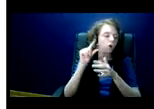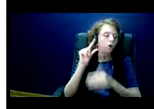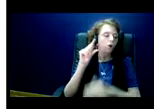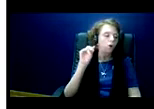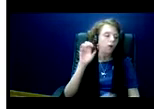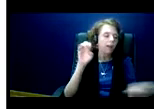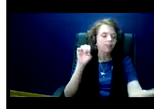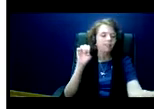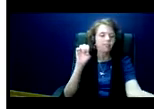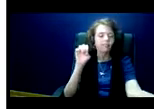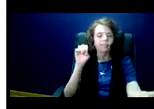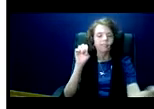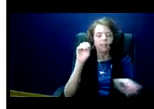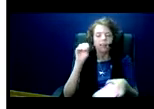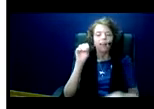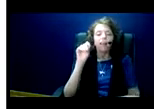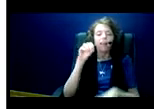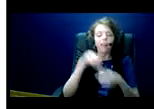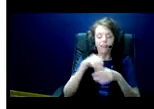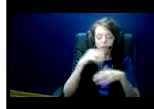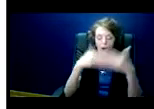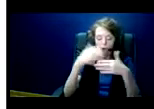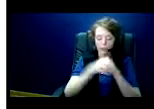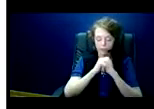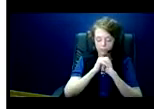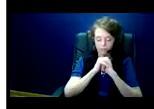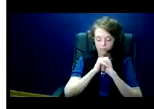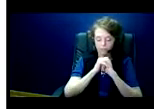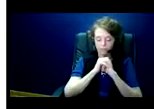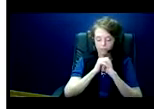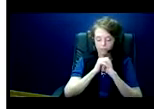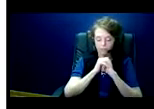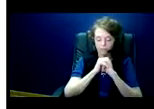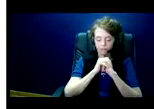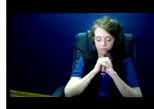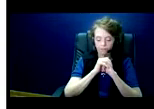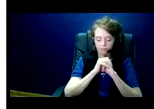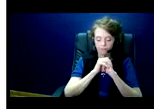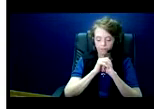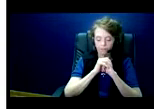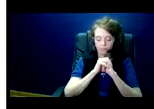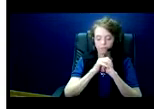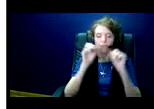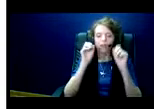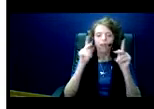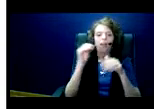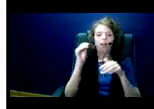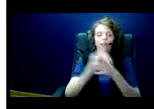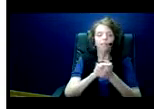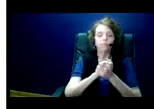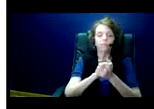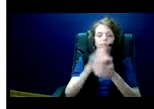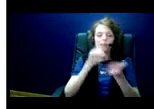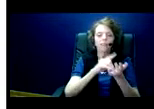this progress. Awesome. Thank you, Linda. And Susan, we could go to the next slide. Thank you, Hayley. Our Thank you, Abby. presenter, Hayley,